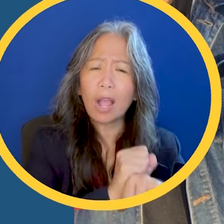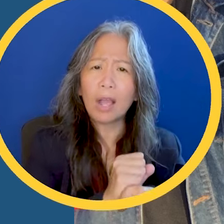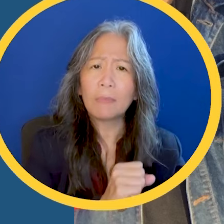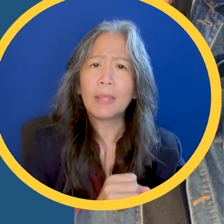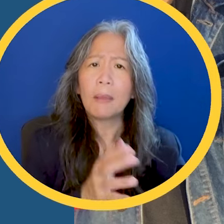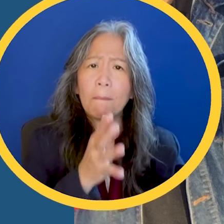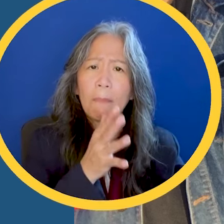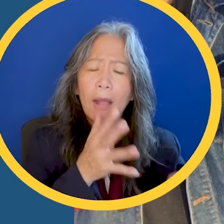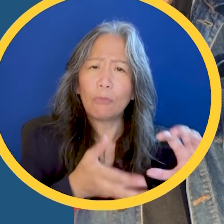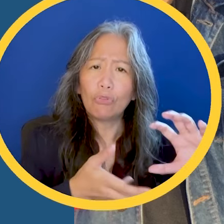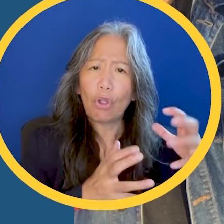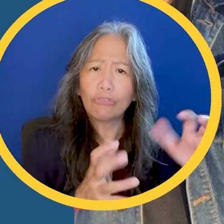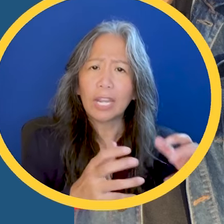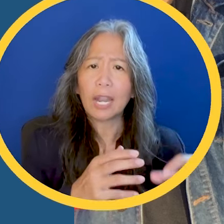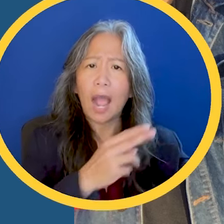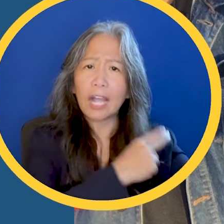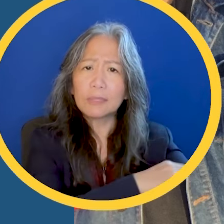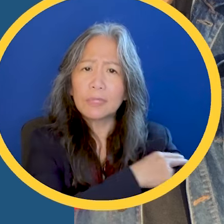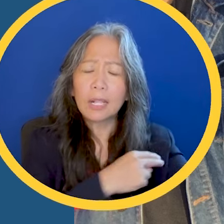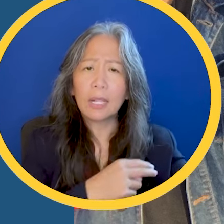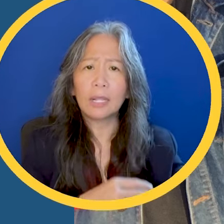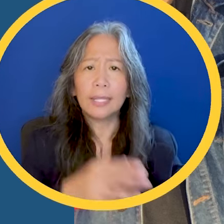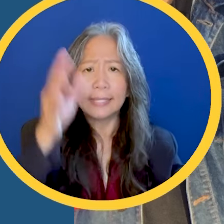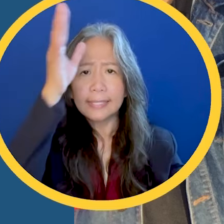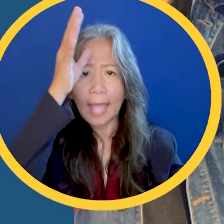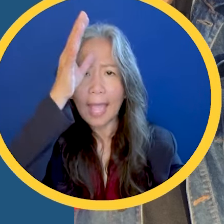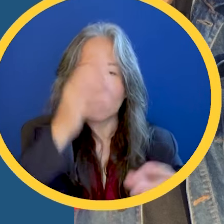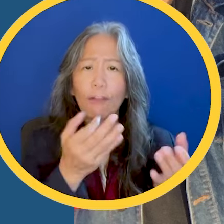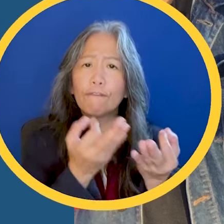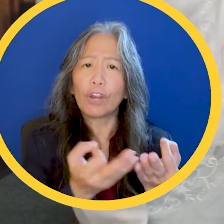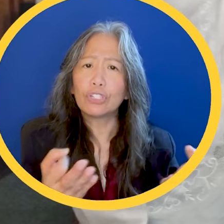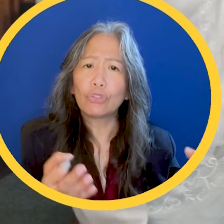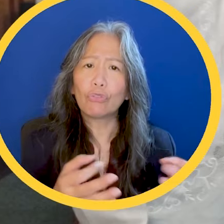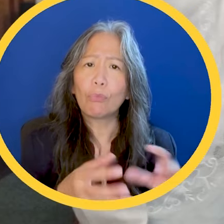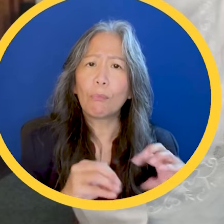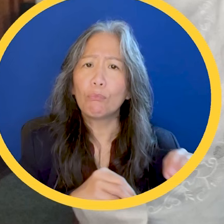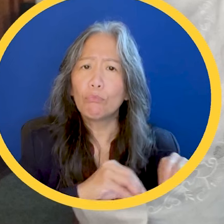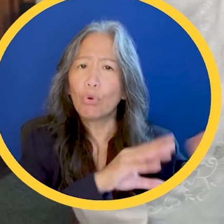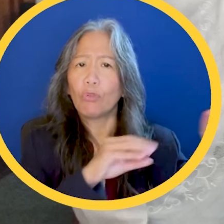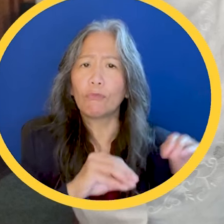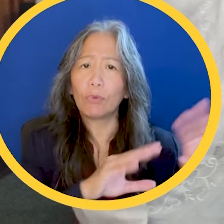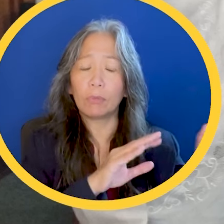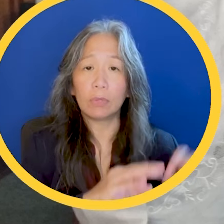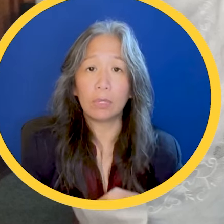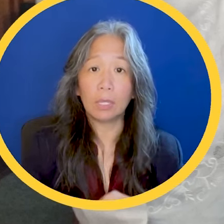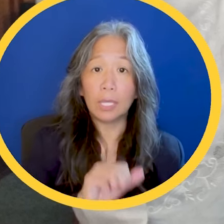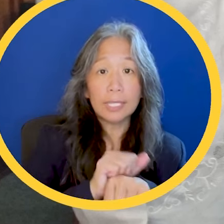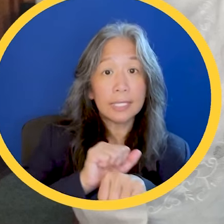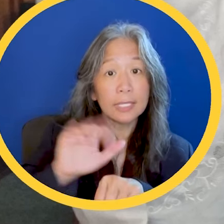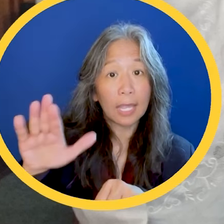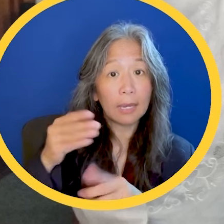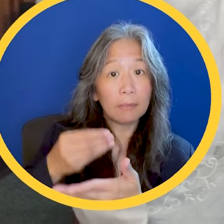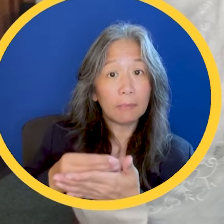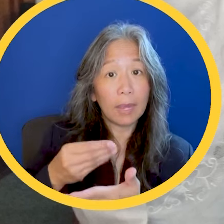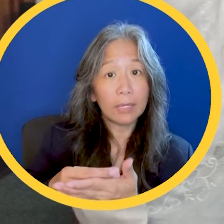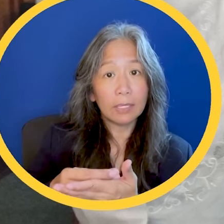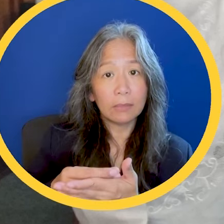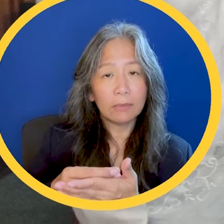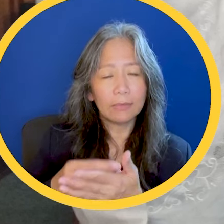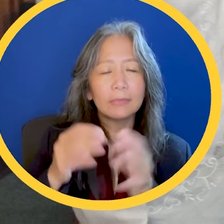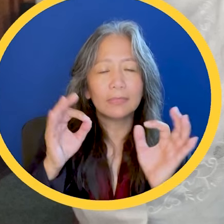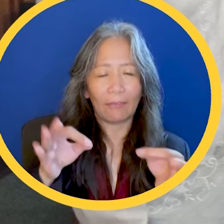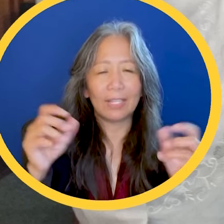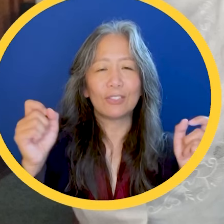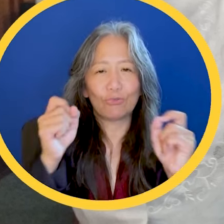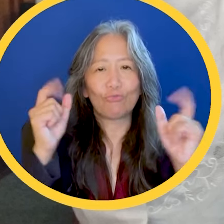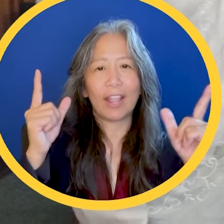mom did laundry at the local hospital, and their dad was a furniture mover. So being able to send their sons extra money